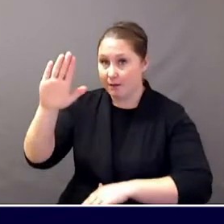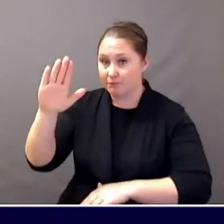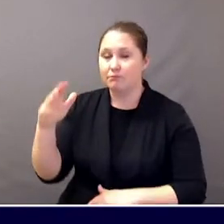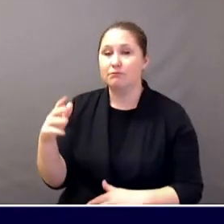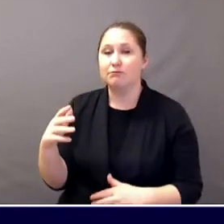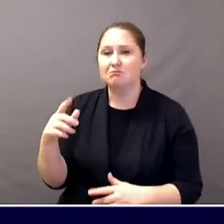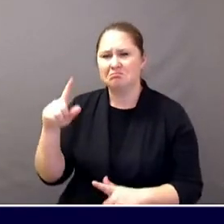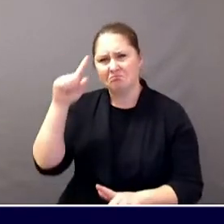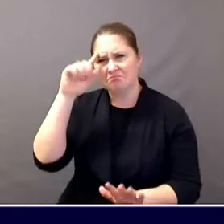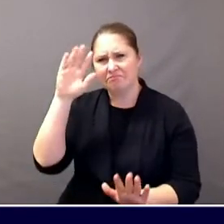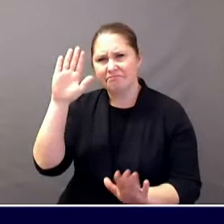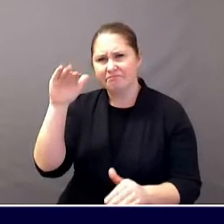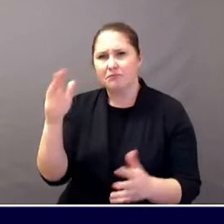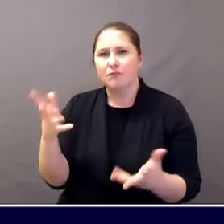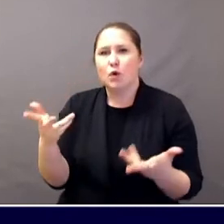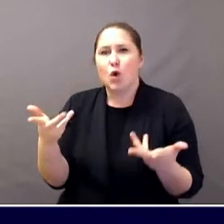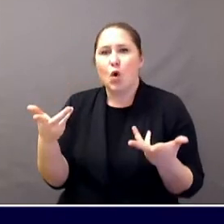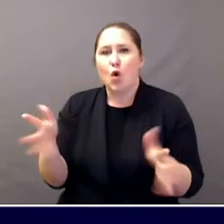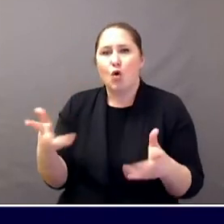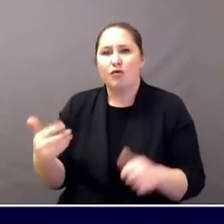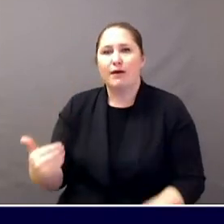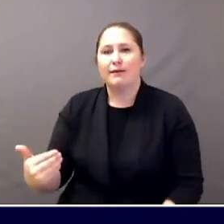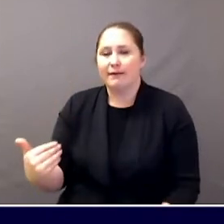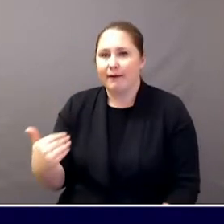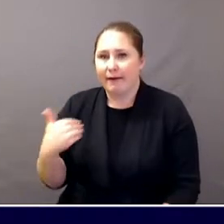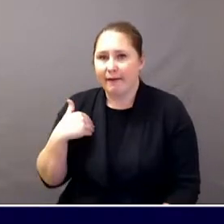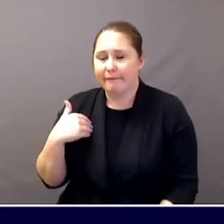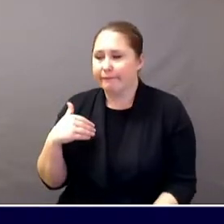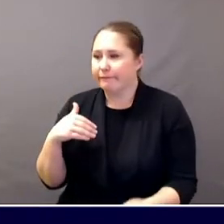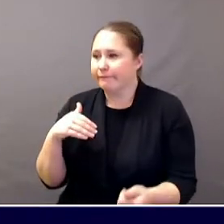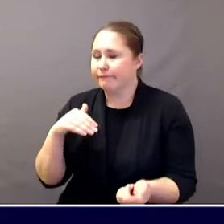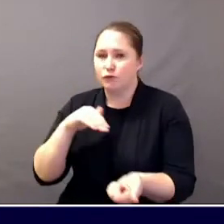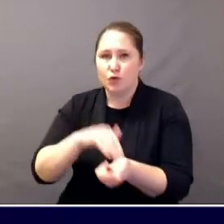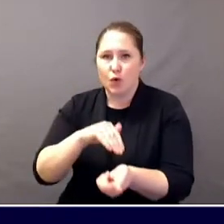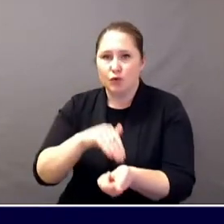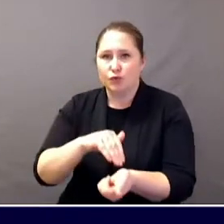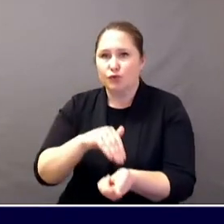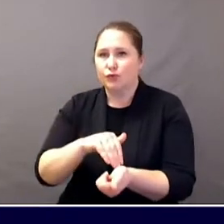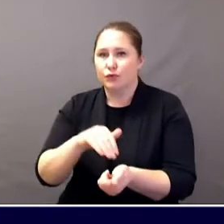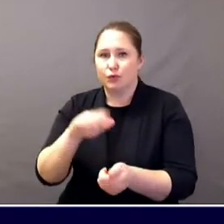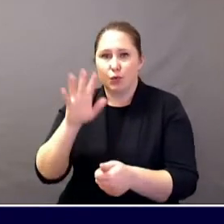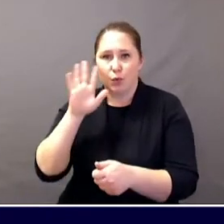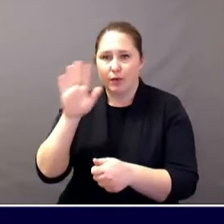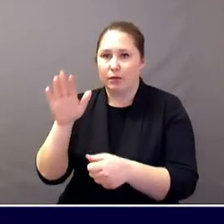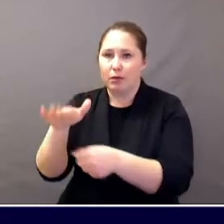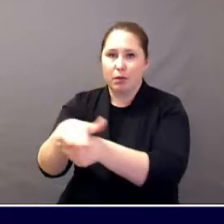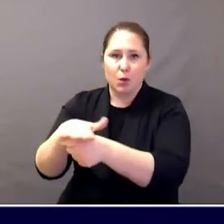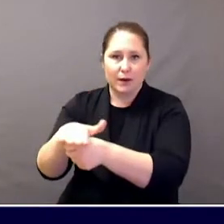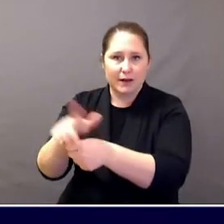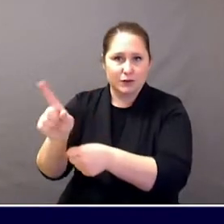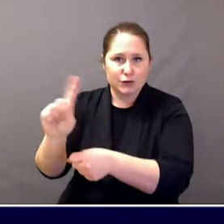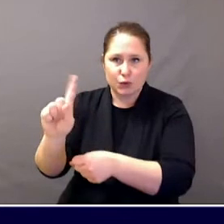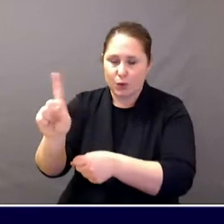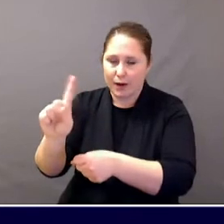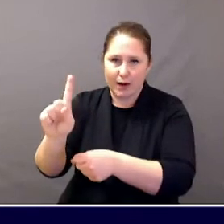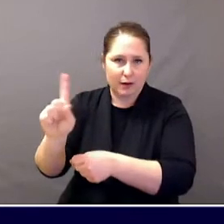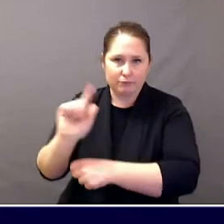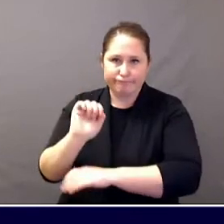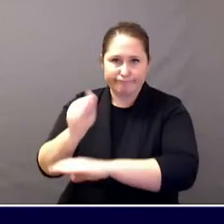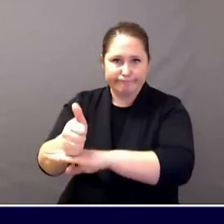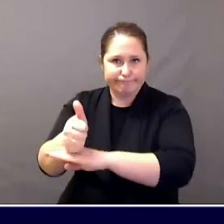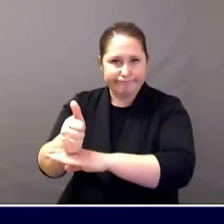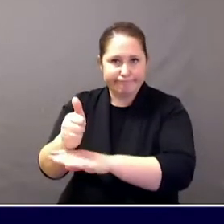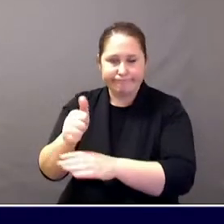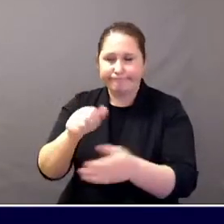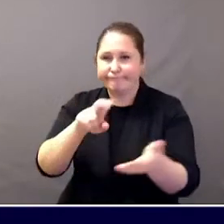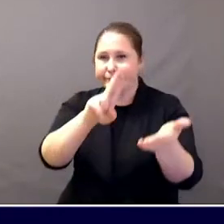place with appointments set up so that we can vaccinate great numbers of them at one time. If